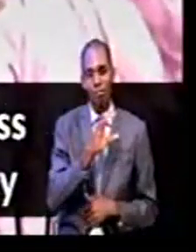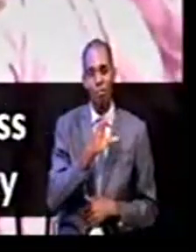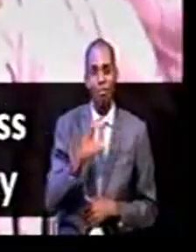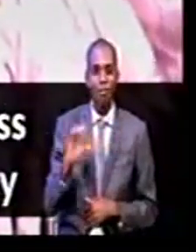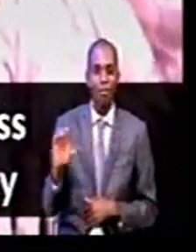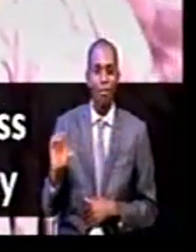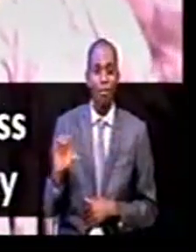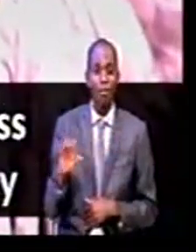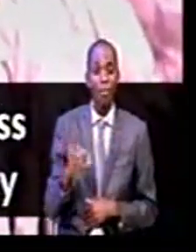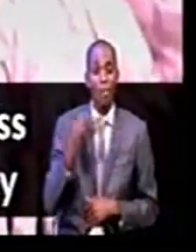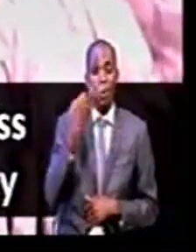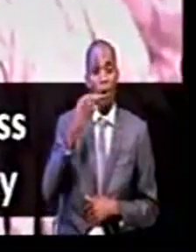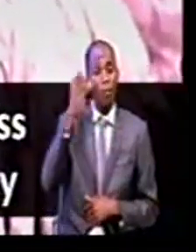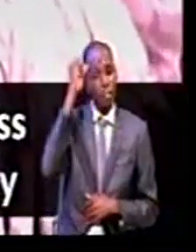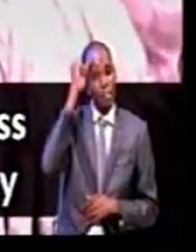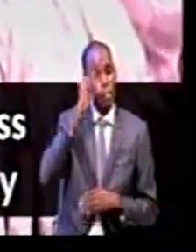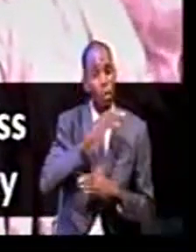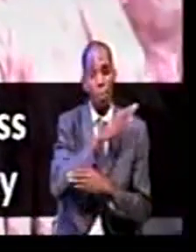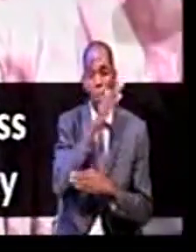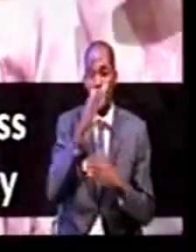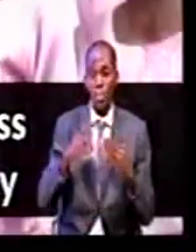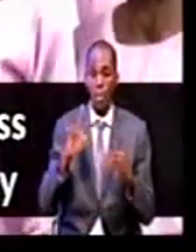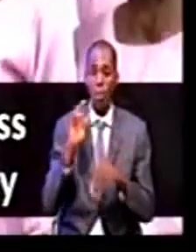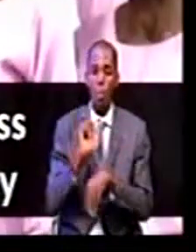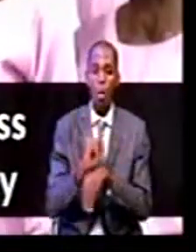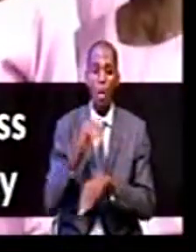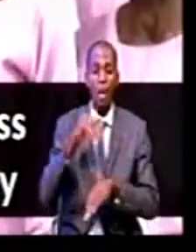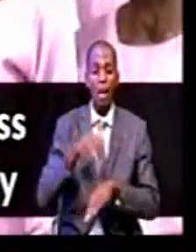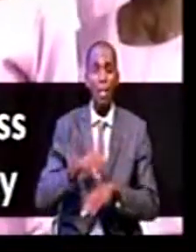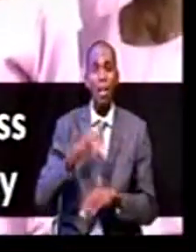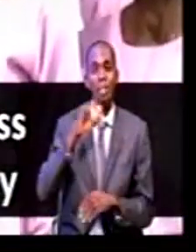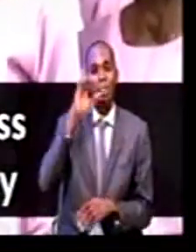I praise God for Jesus and the cross,